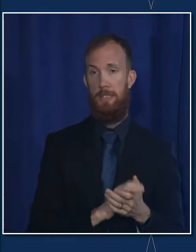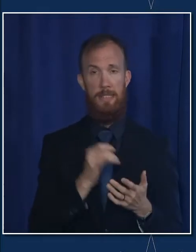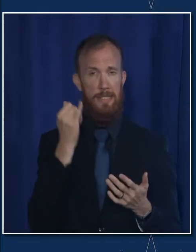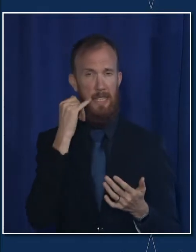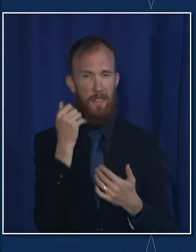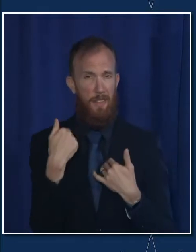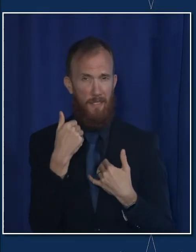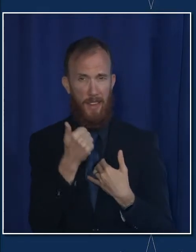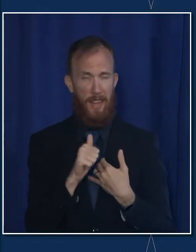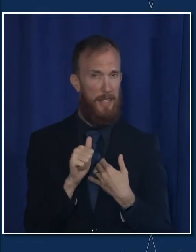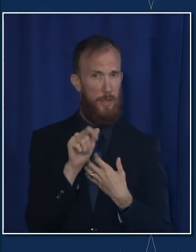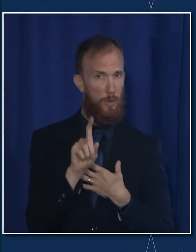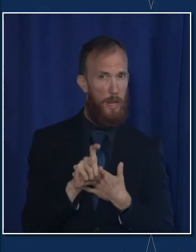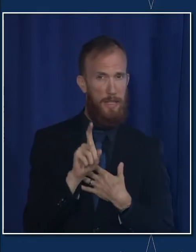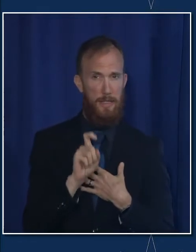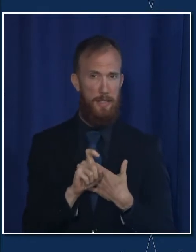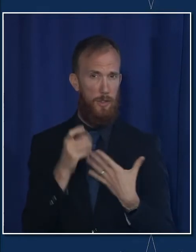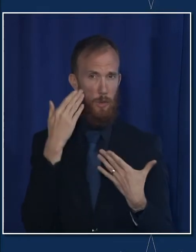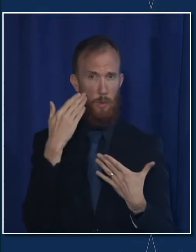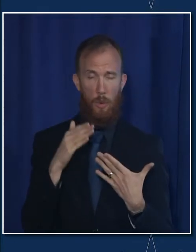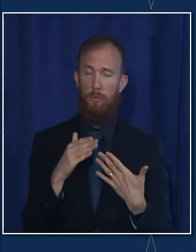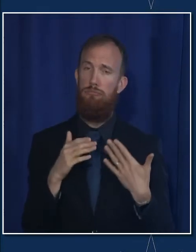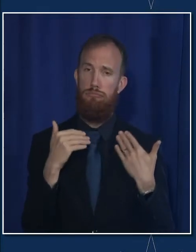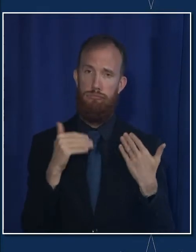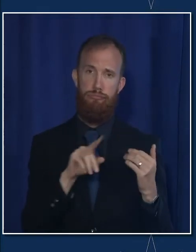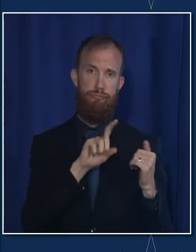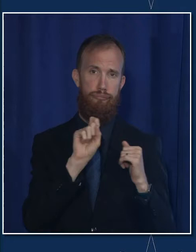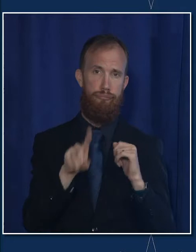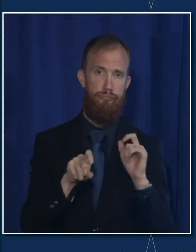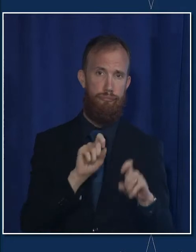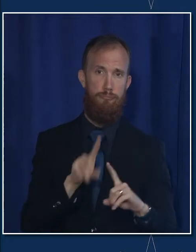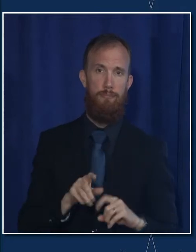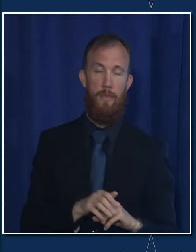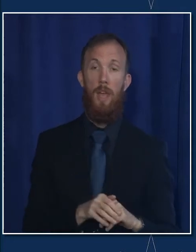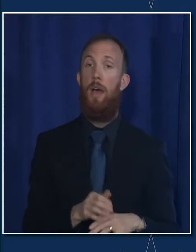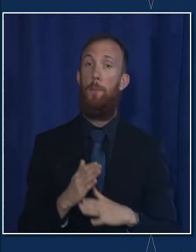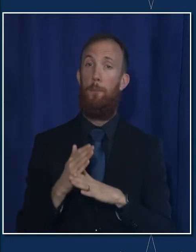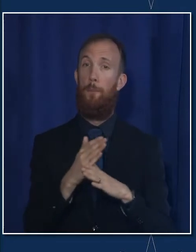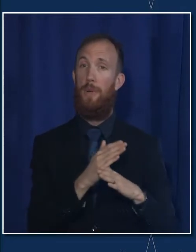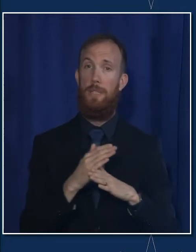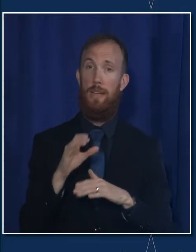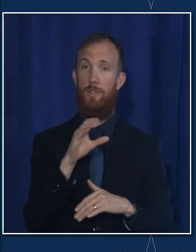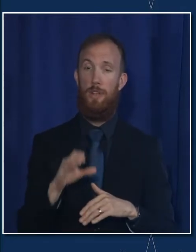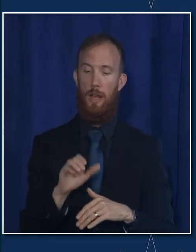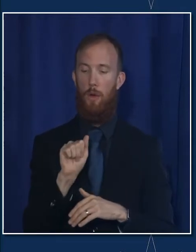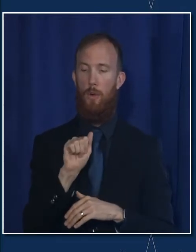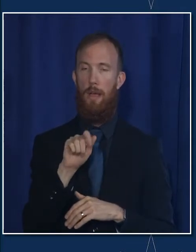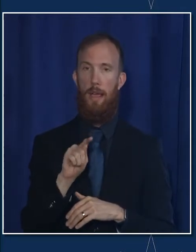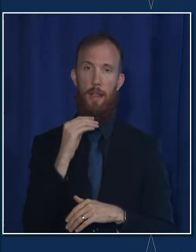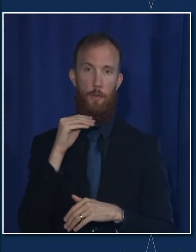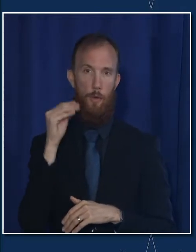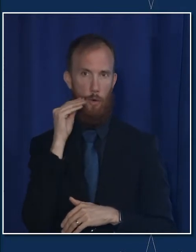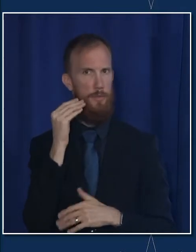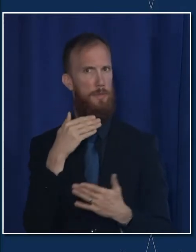that first vaccine. Protect Chicago at Home continues to go very well. Reminder, all Chicagoans over the age of 12, you